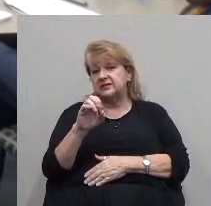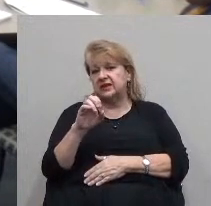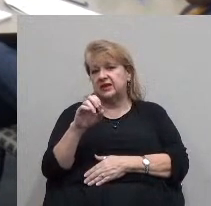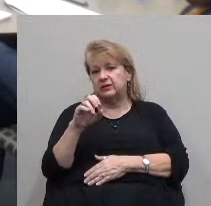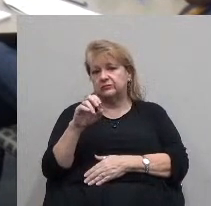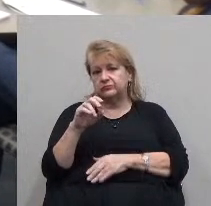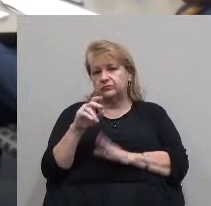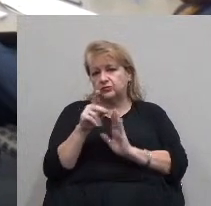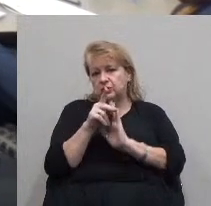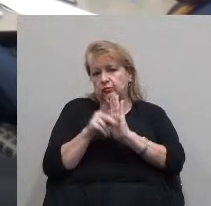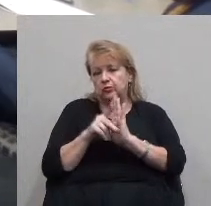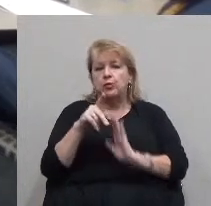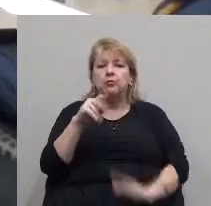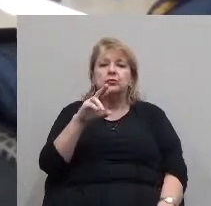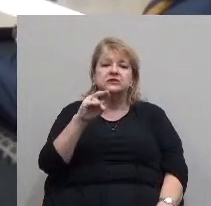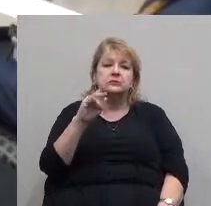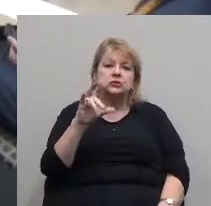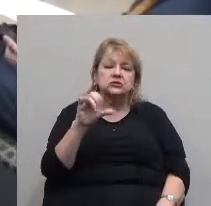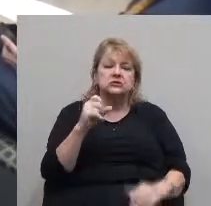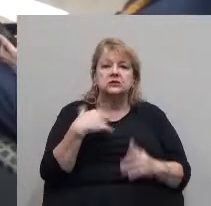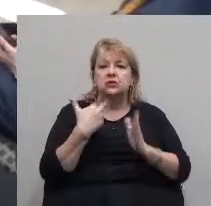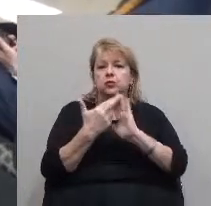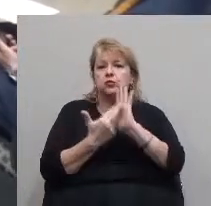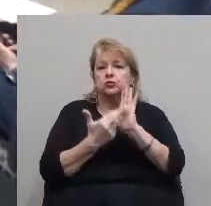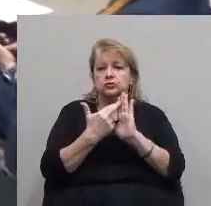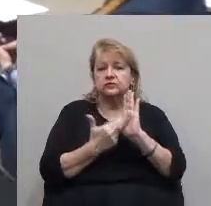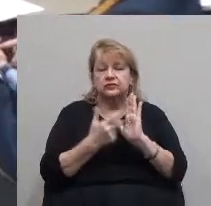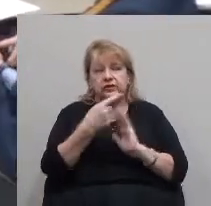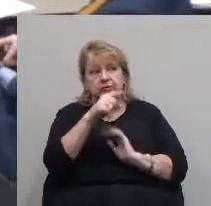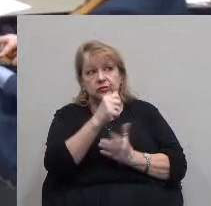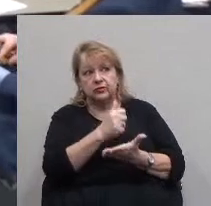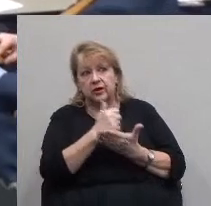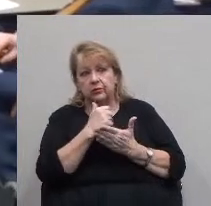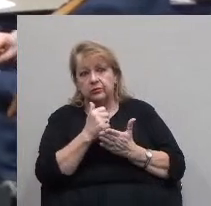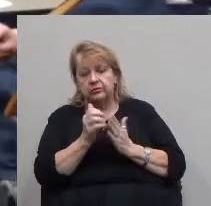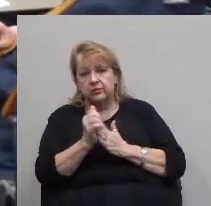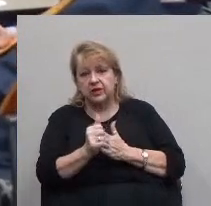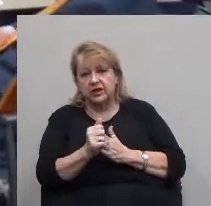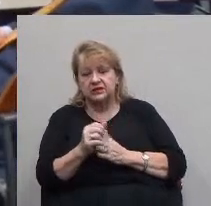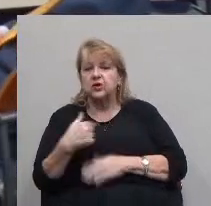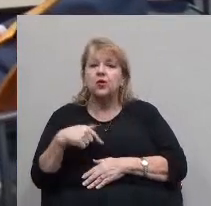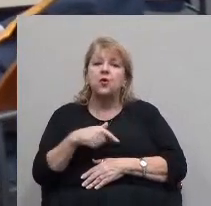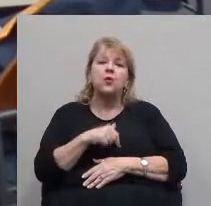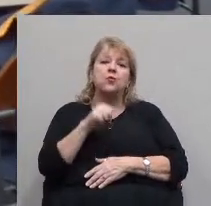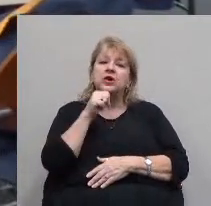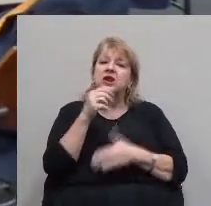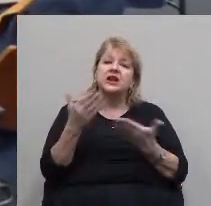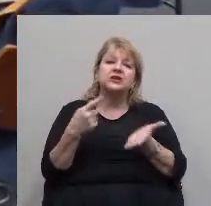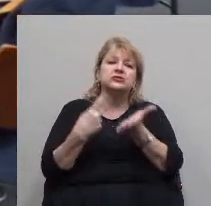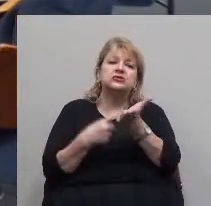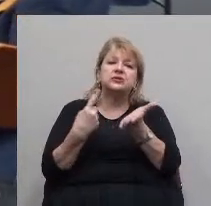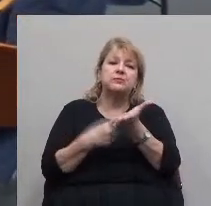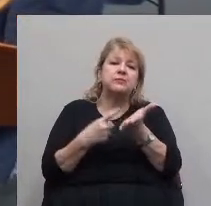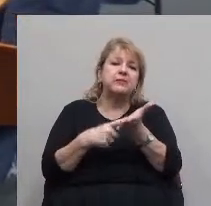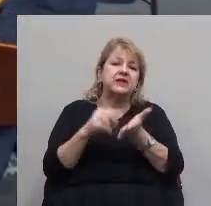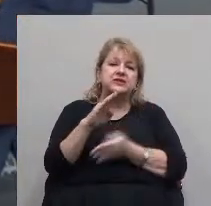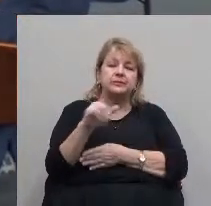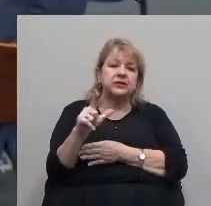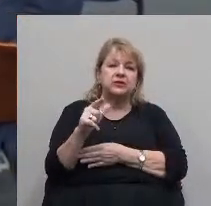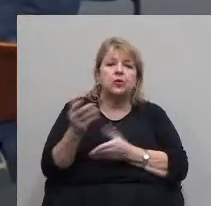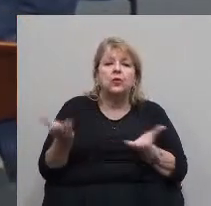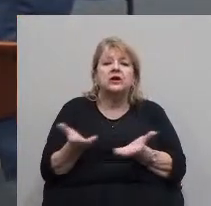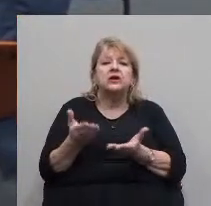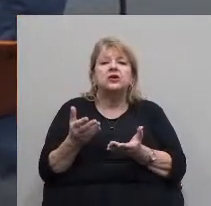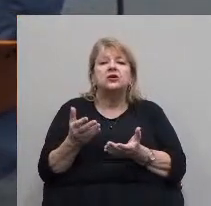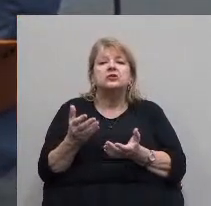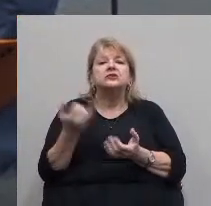I know when you look at the list of bills, we're not here to debate people's bills, right? We're here to get an idea of